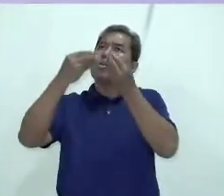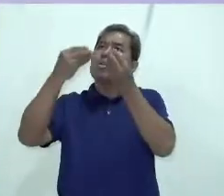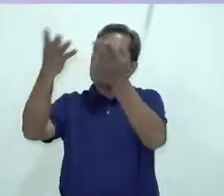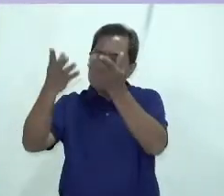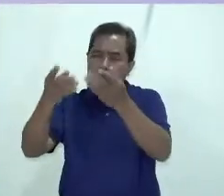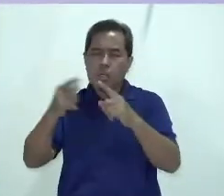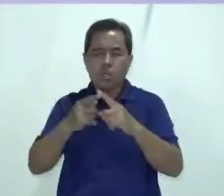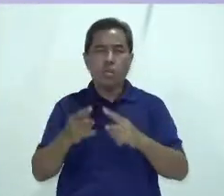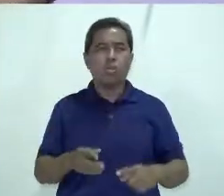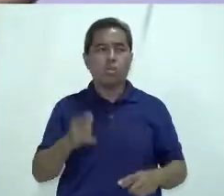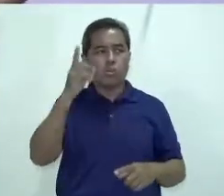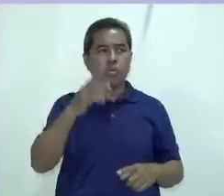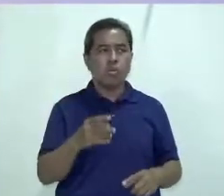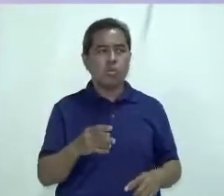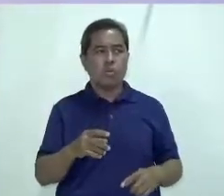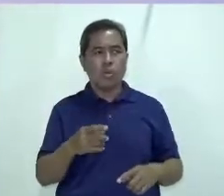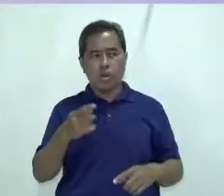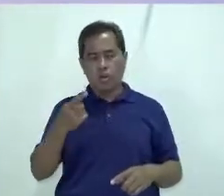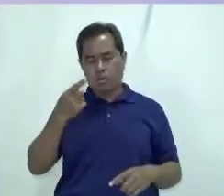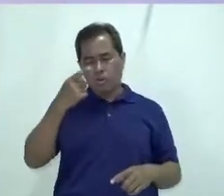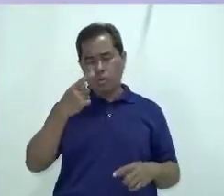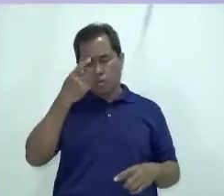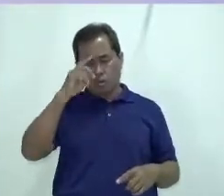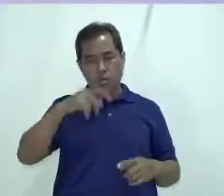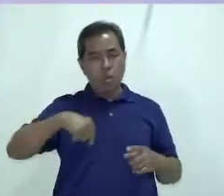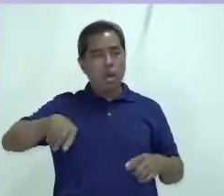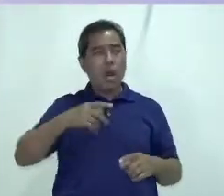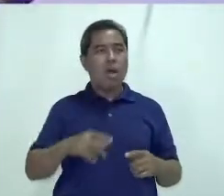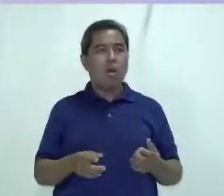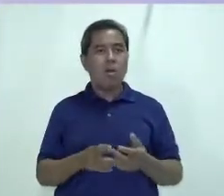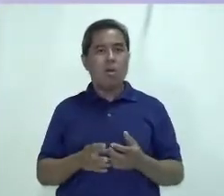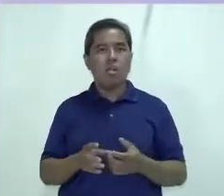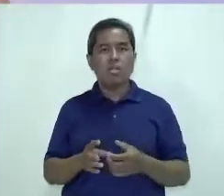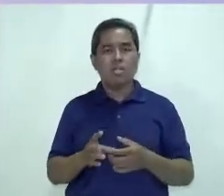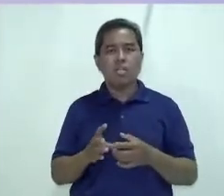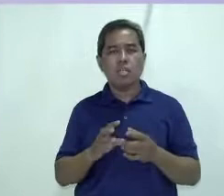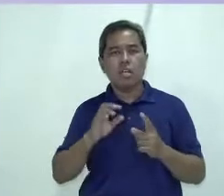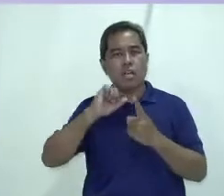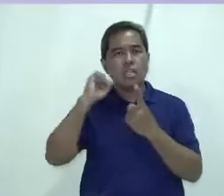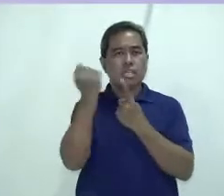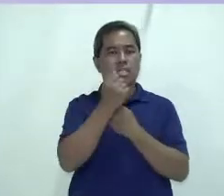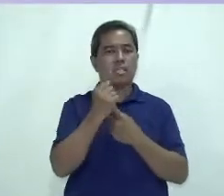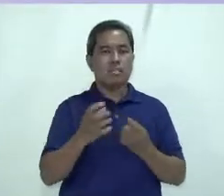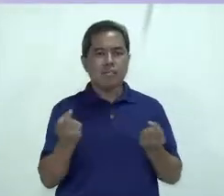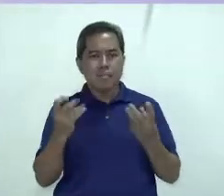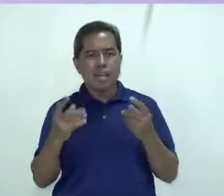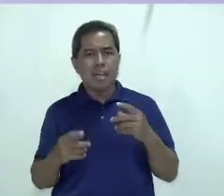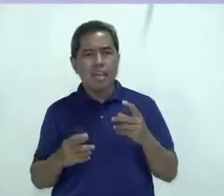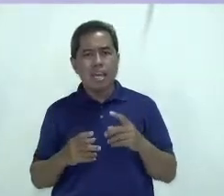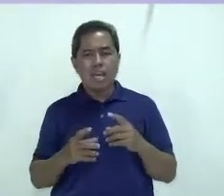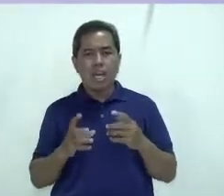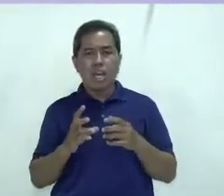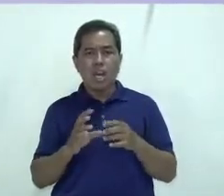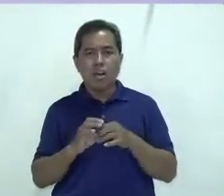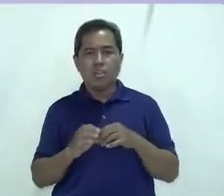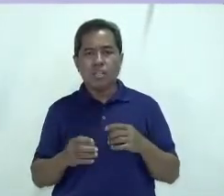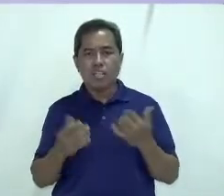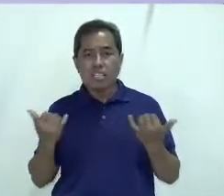concerns. Many of us at ICS Church did that this past week, from Monday all the way to